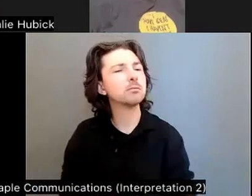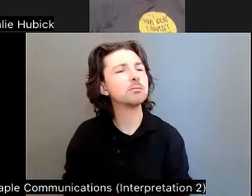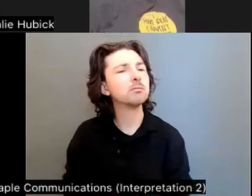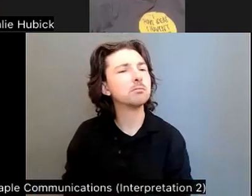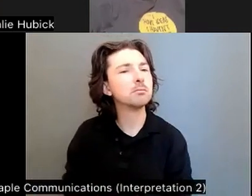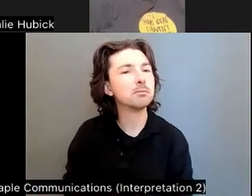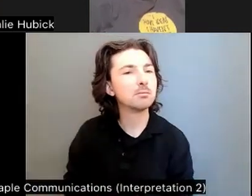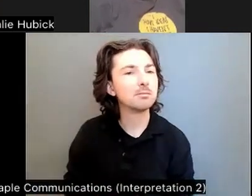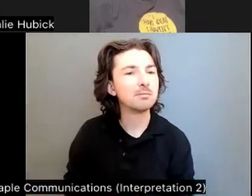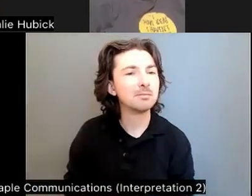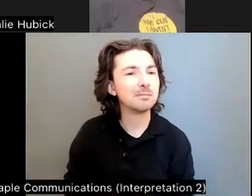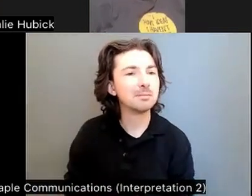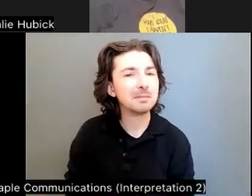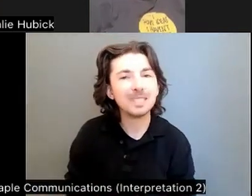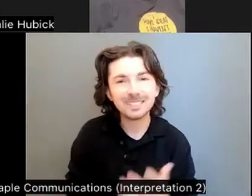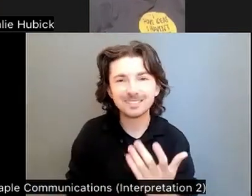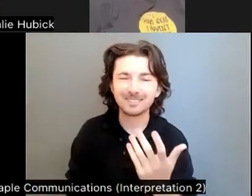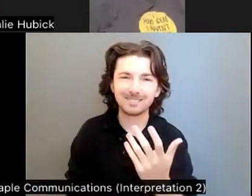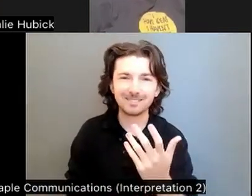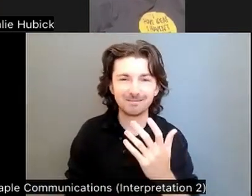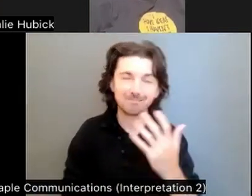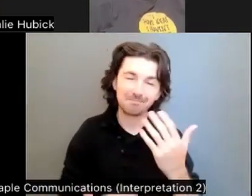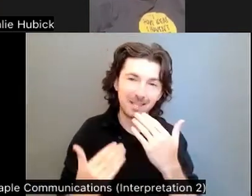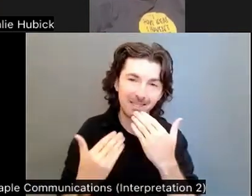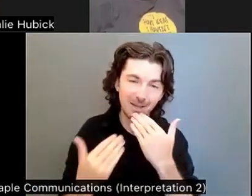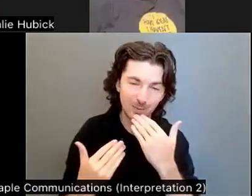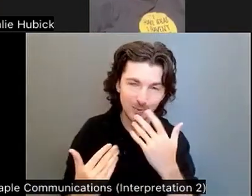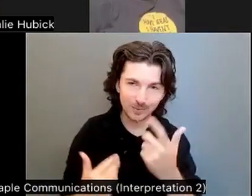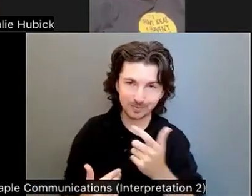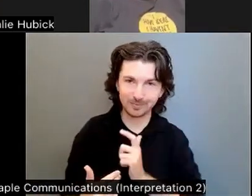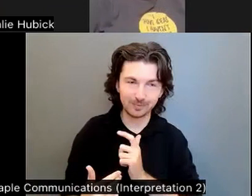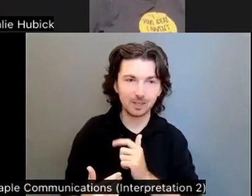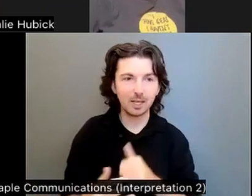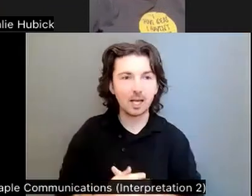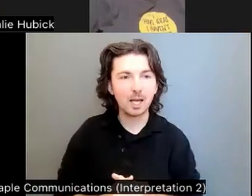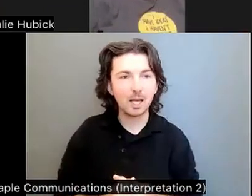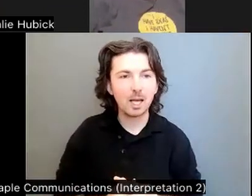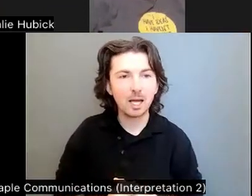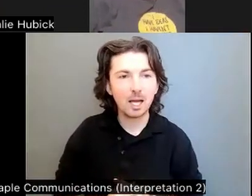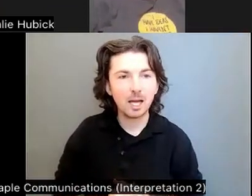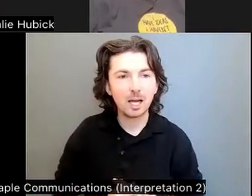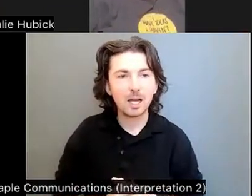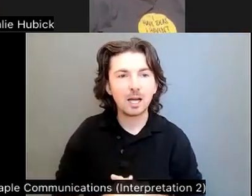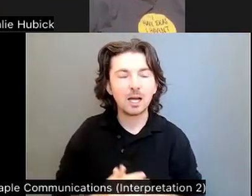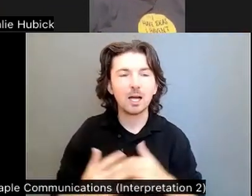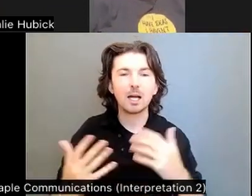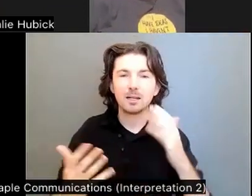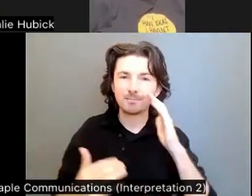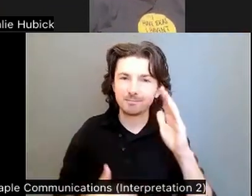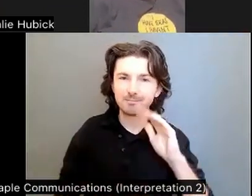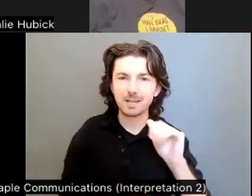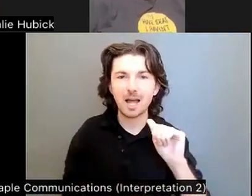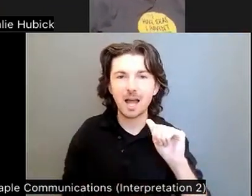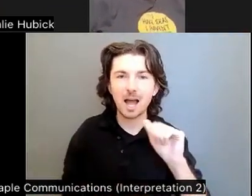Ani Kinagoya, thank you for having me. Asia and Dishnagas and Donjaba Toronto. My name's Asia